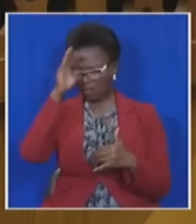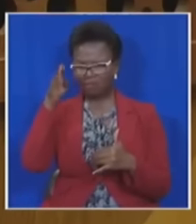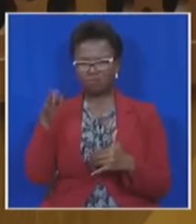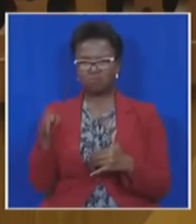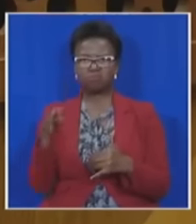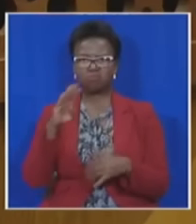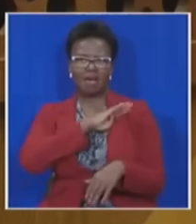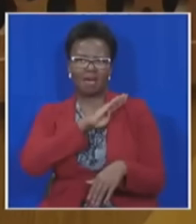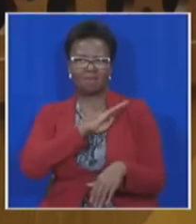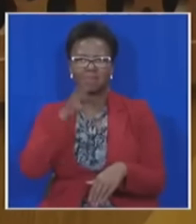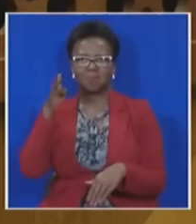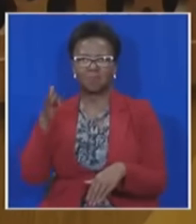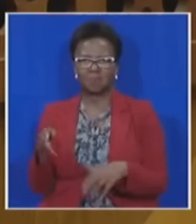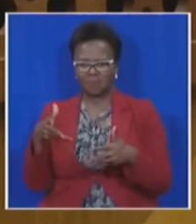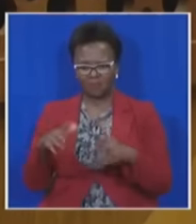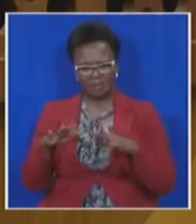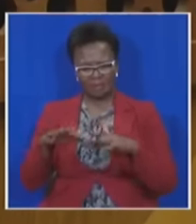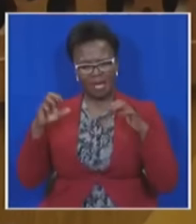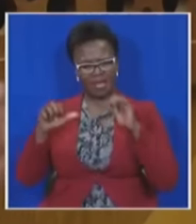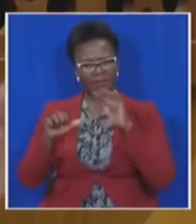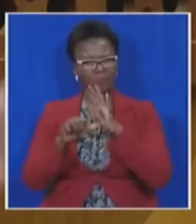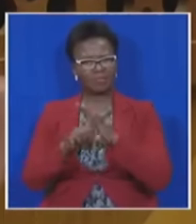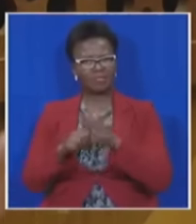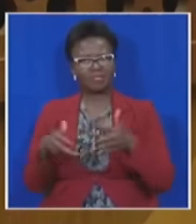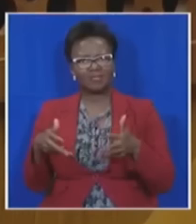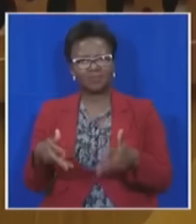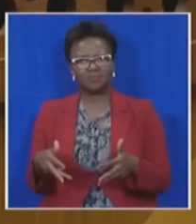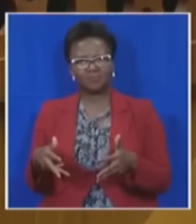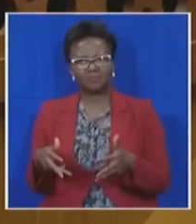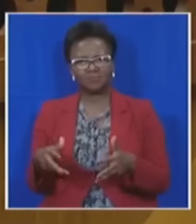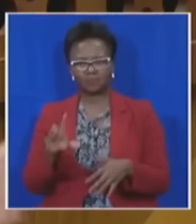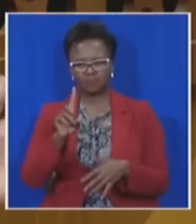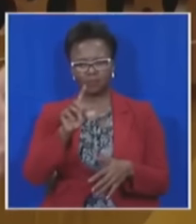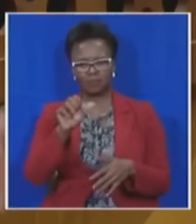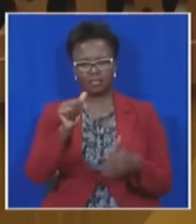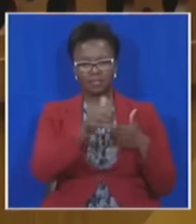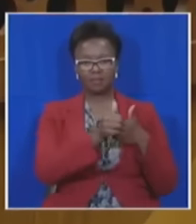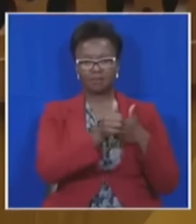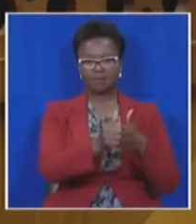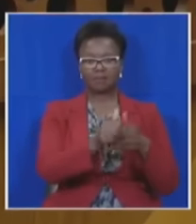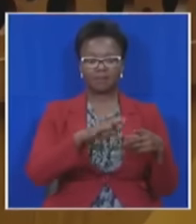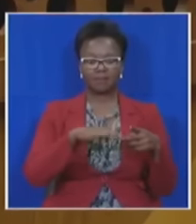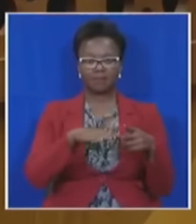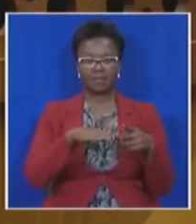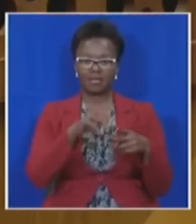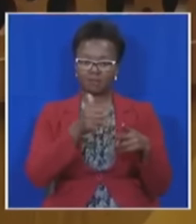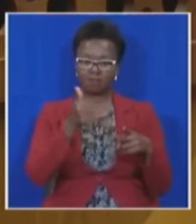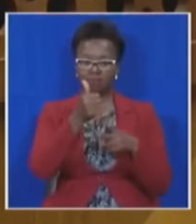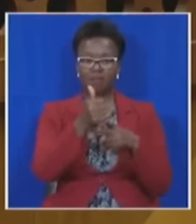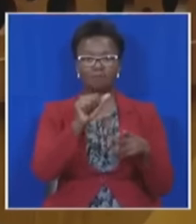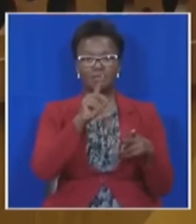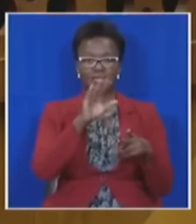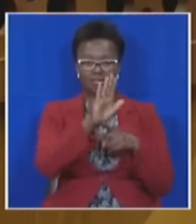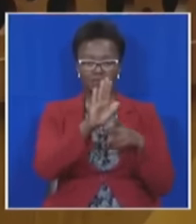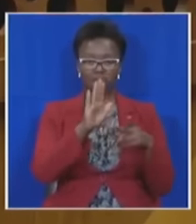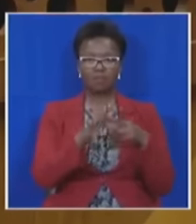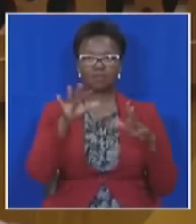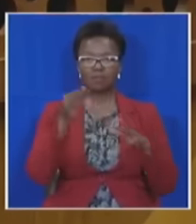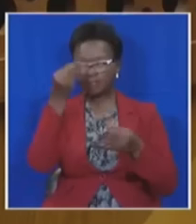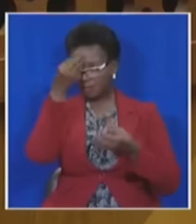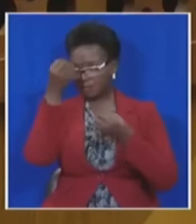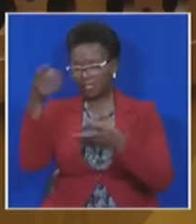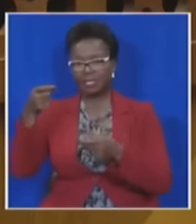precinct of this august house. When the Leader of the Opposition and the Chief Whip of the Opposition brought this matter to the